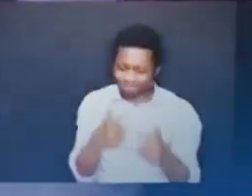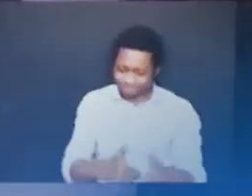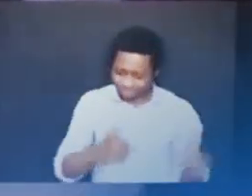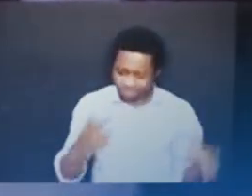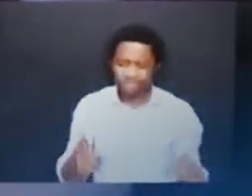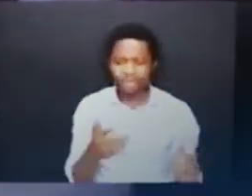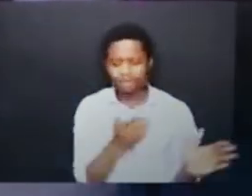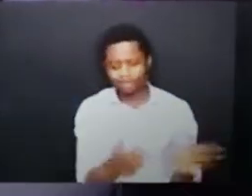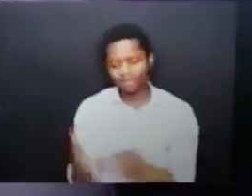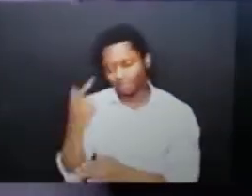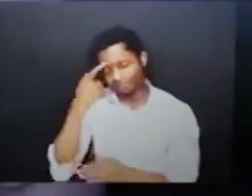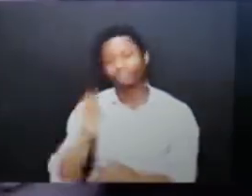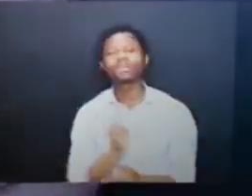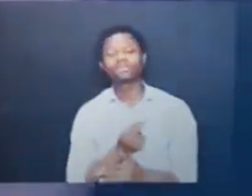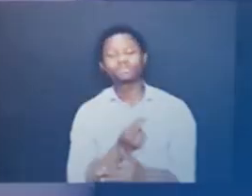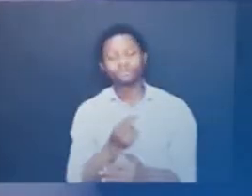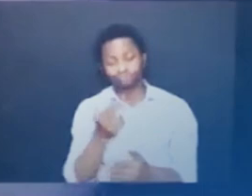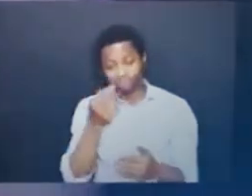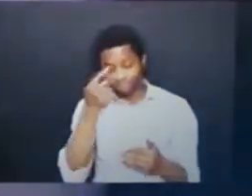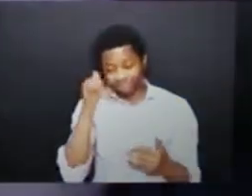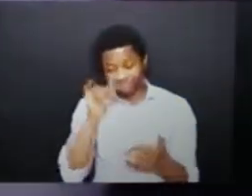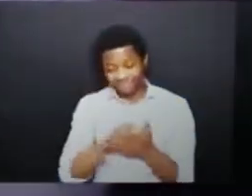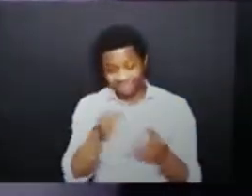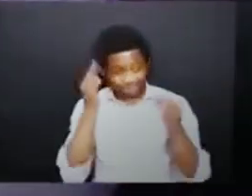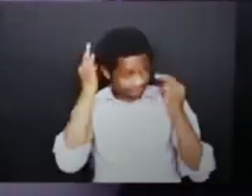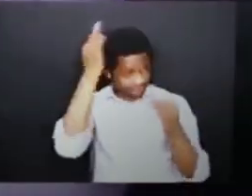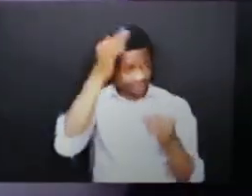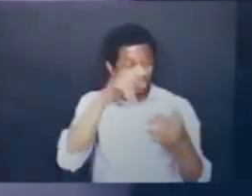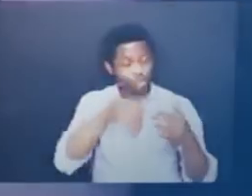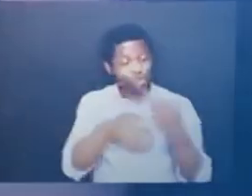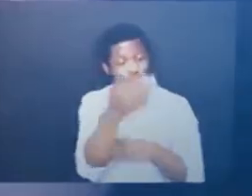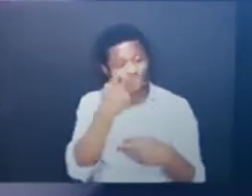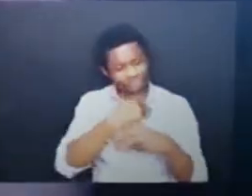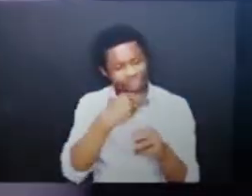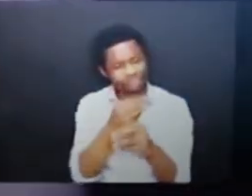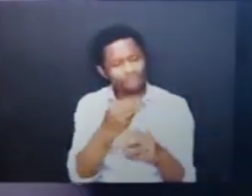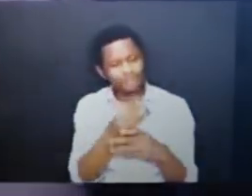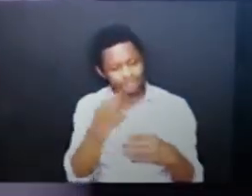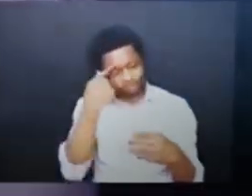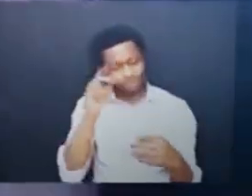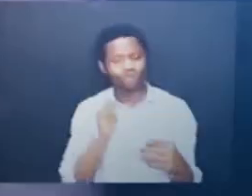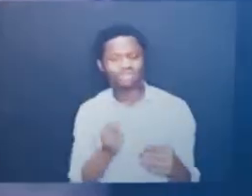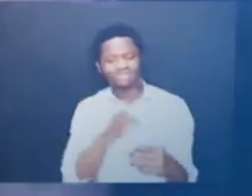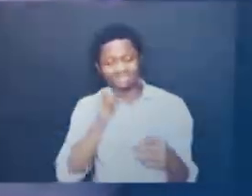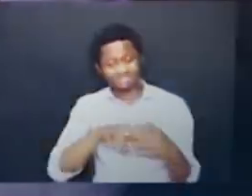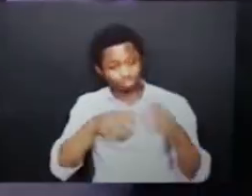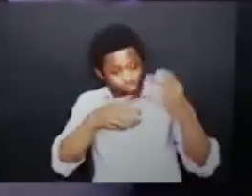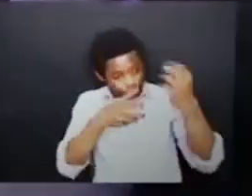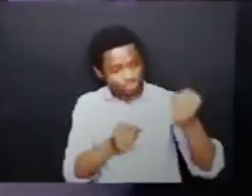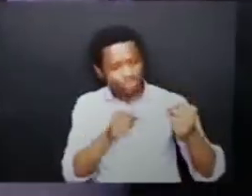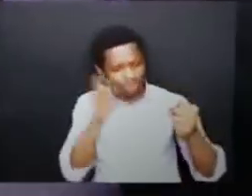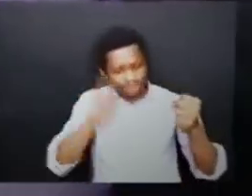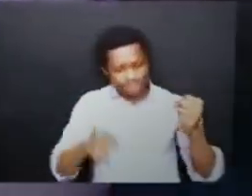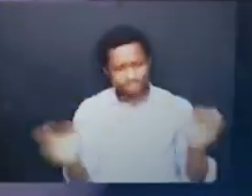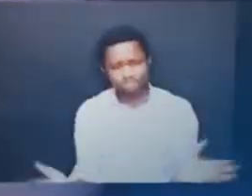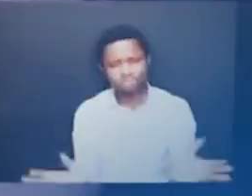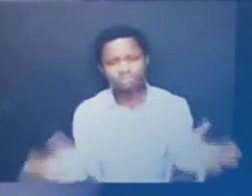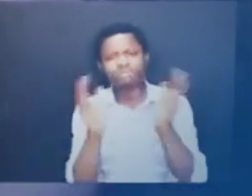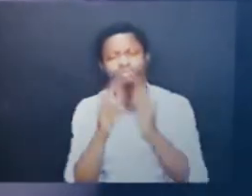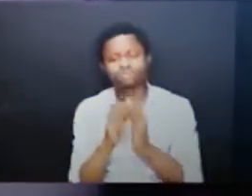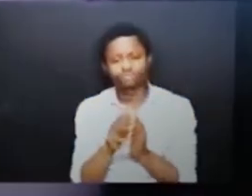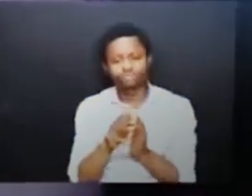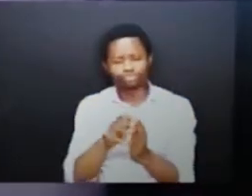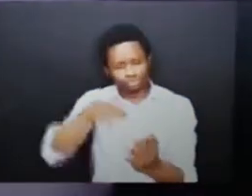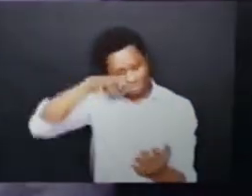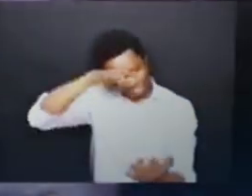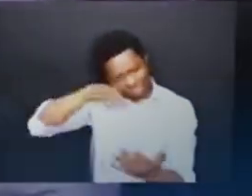The future that God anticipates for us. This trust should encourage us to